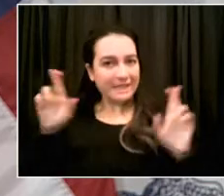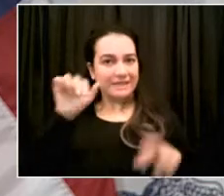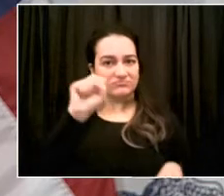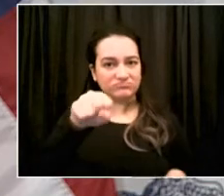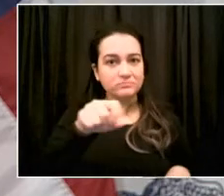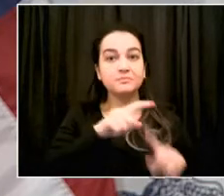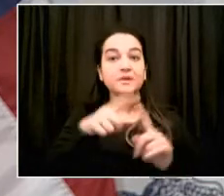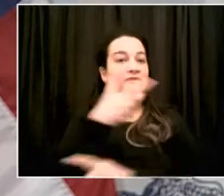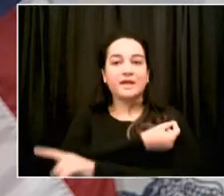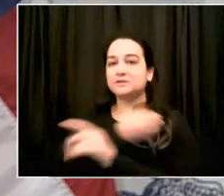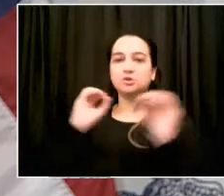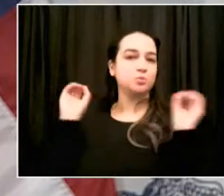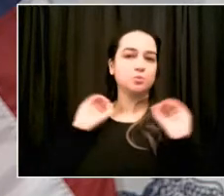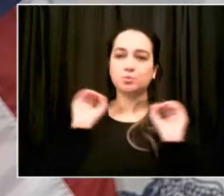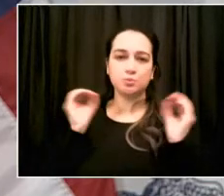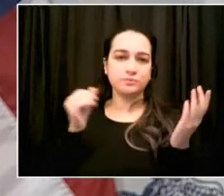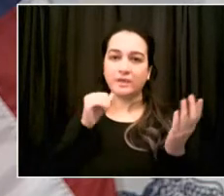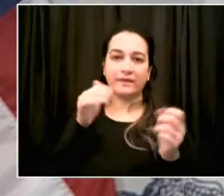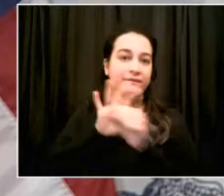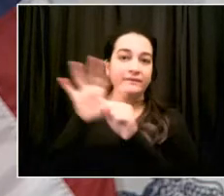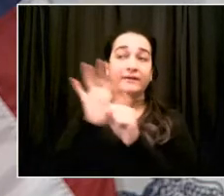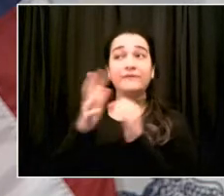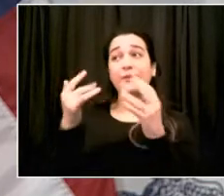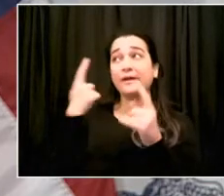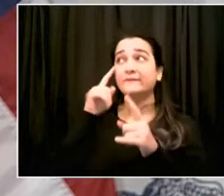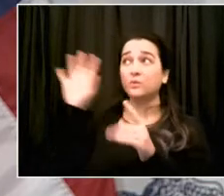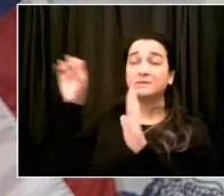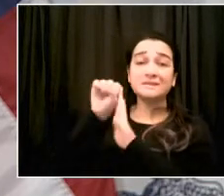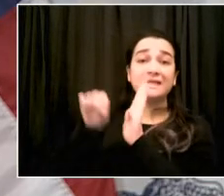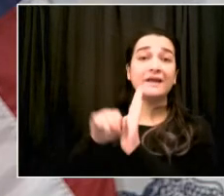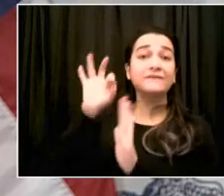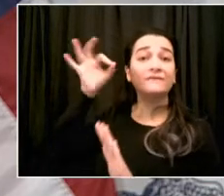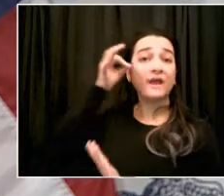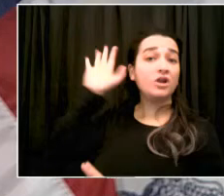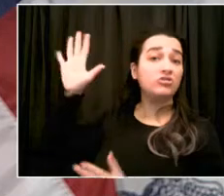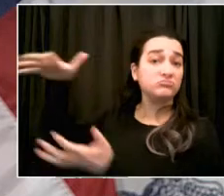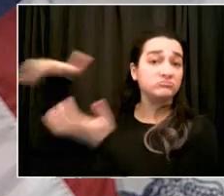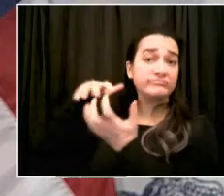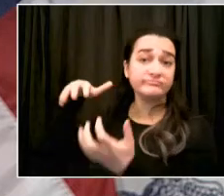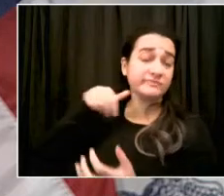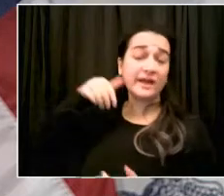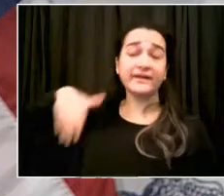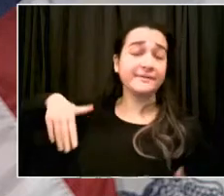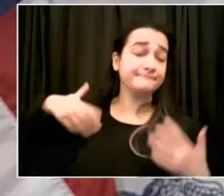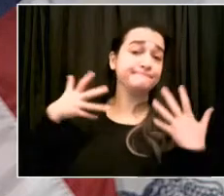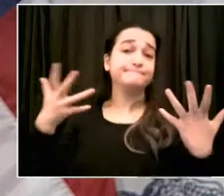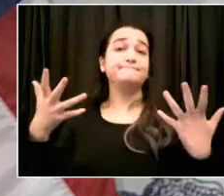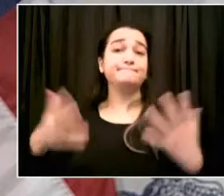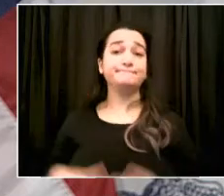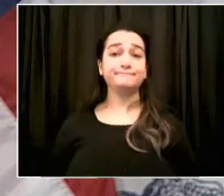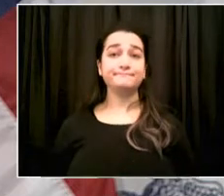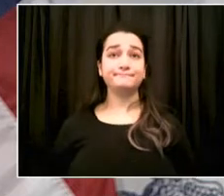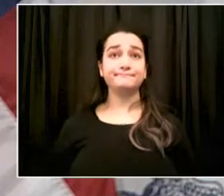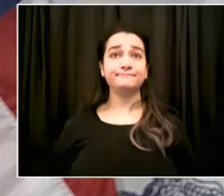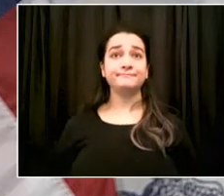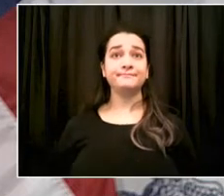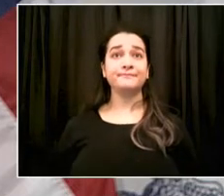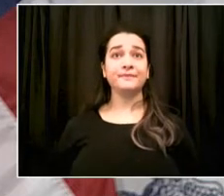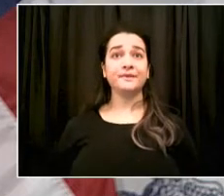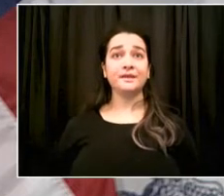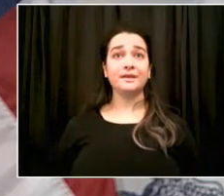moving a lot more vaccine to the Citi Field site and other sites to reach deep into the grassroots and to the communities that need it most.